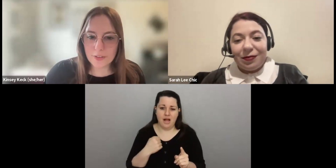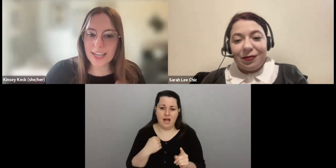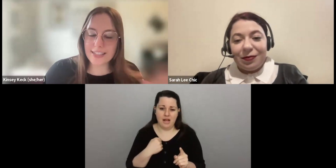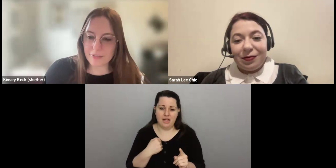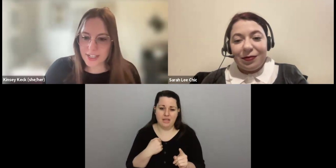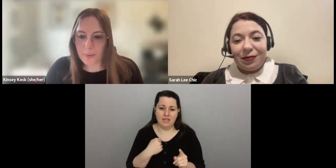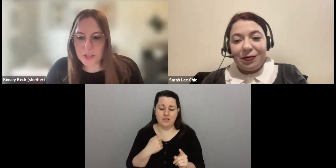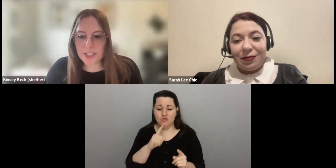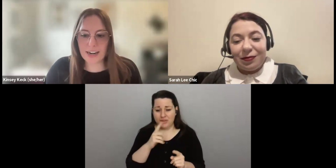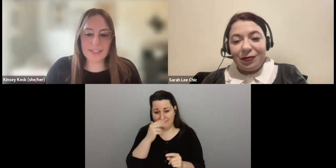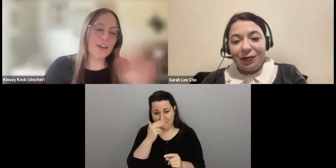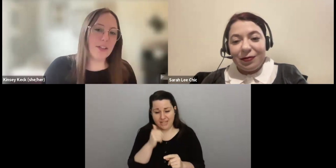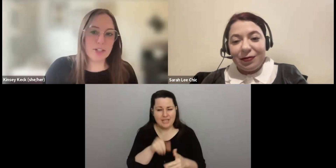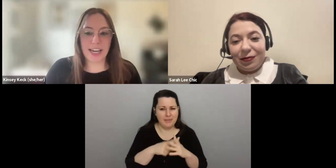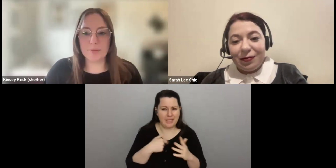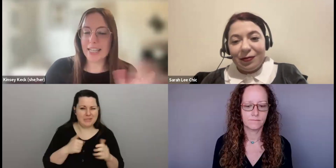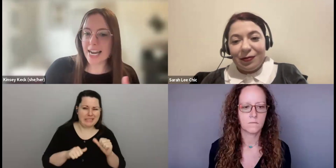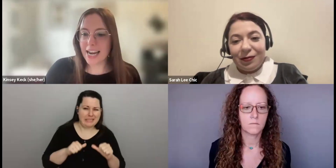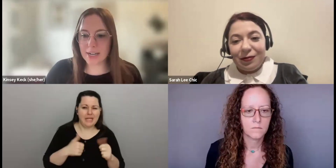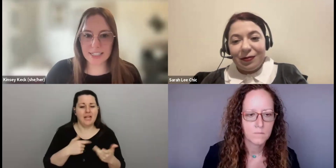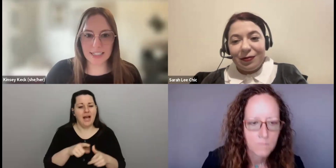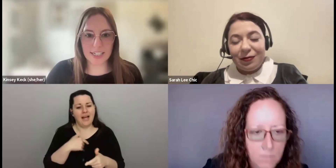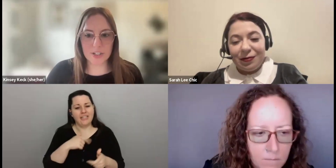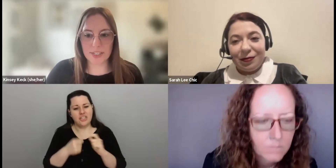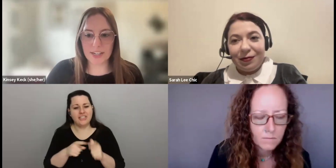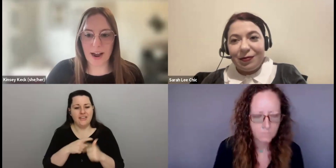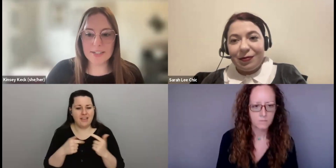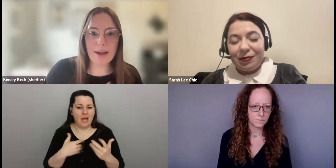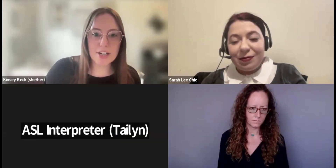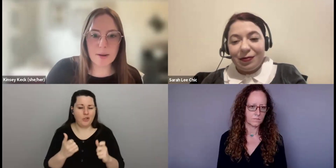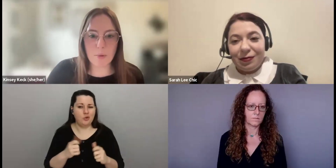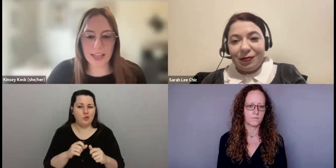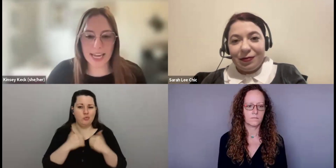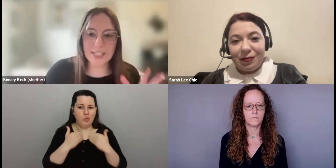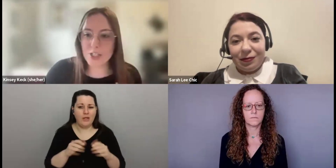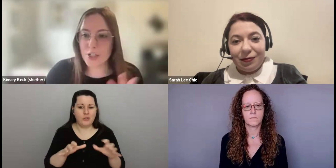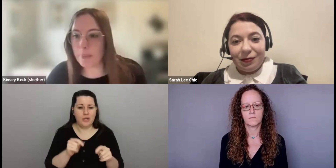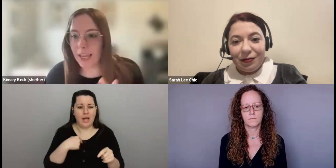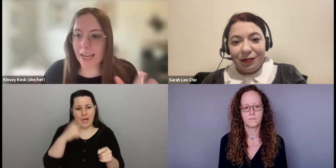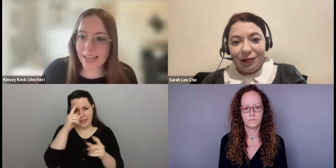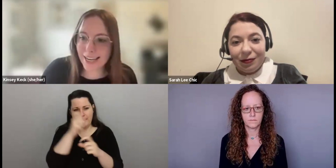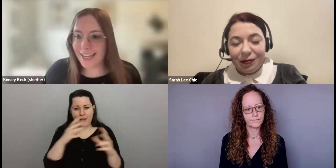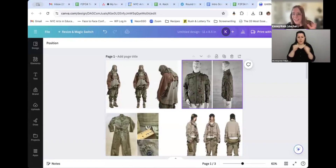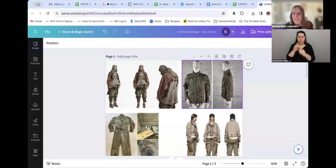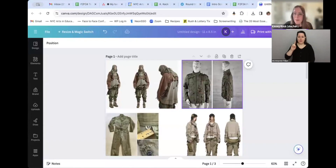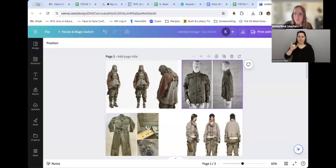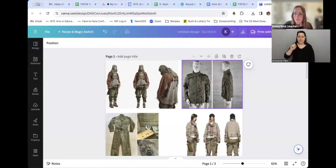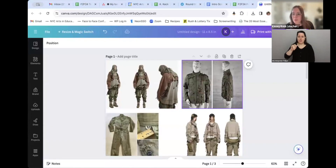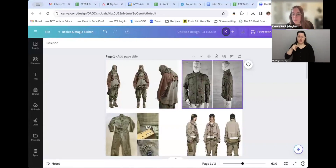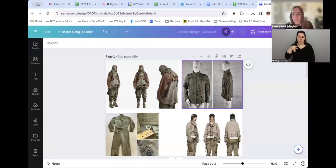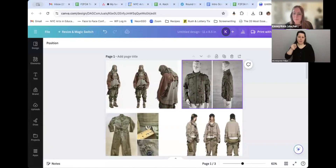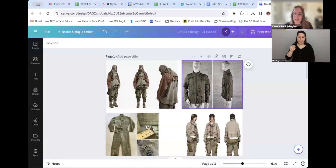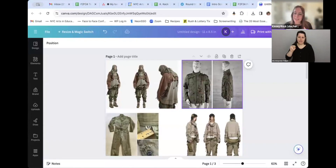it's so funny because at first I questioned it and I was like, no, let me change. But then I kind of wanted to lean into it. So I was imagining a more like dystopian